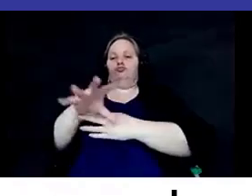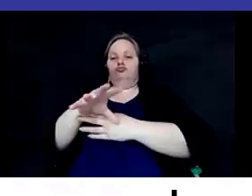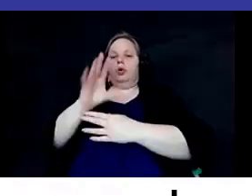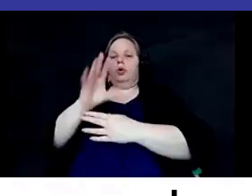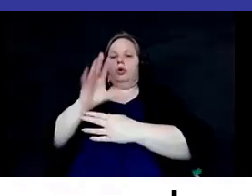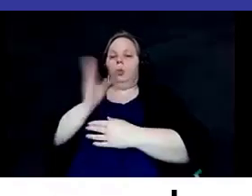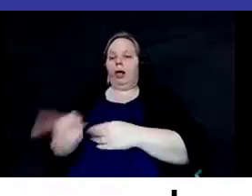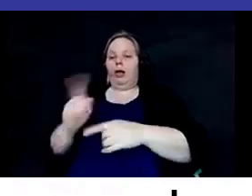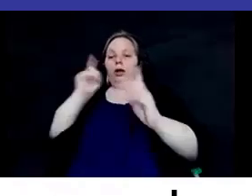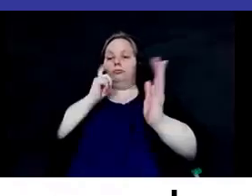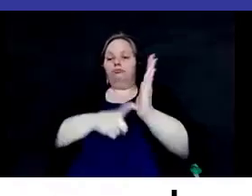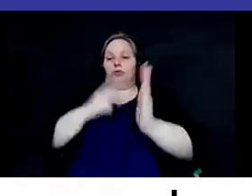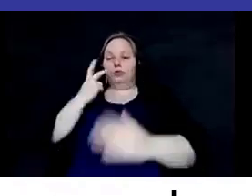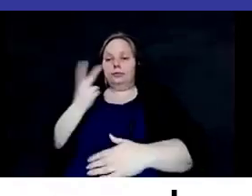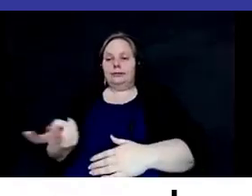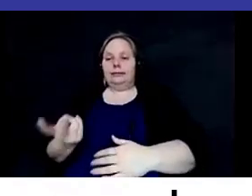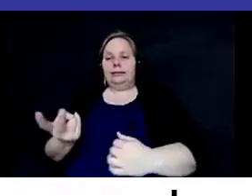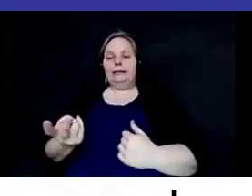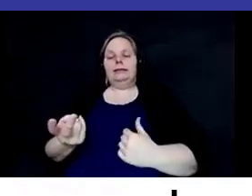see that